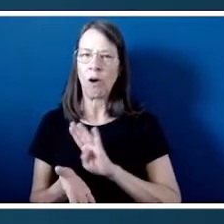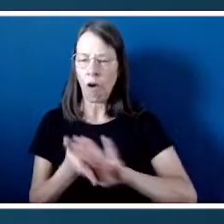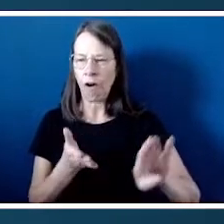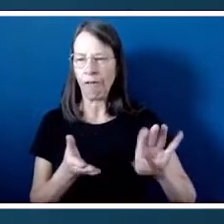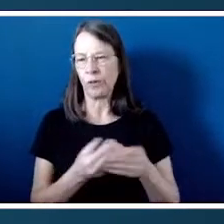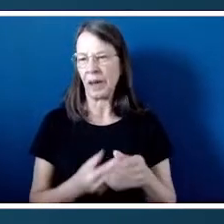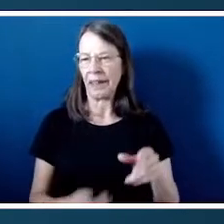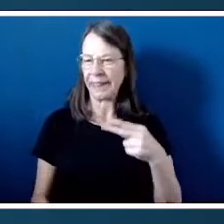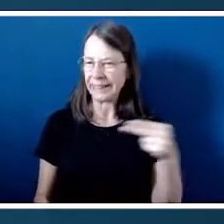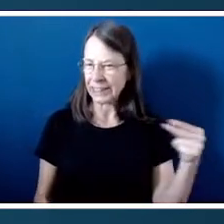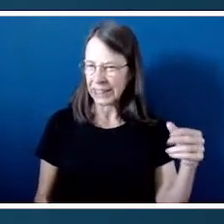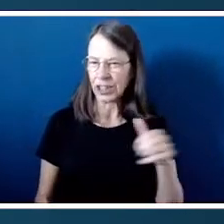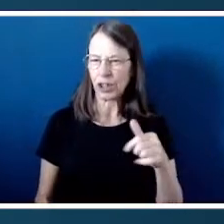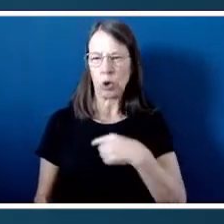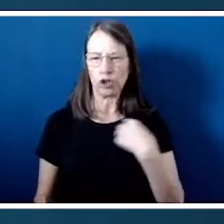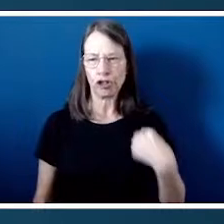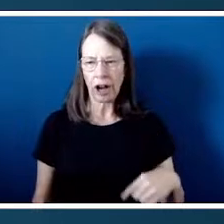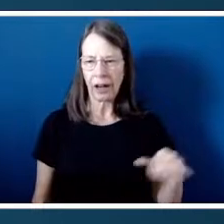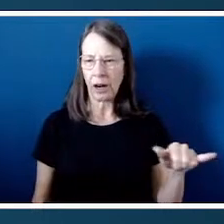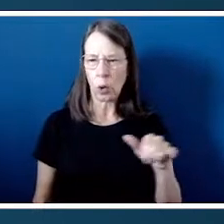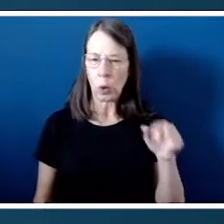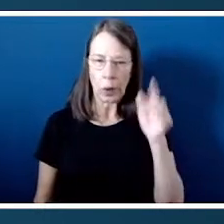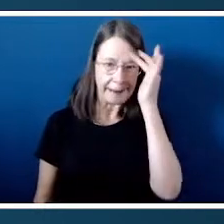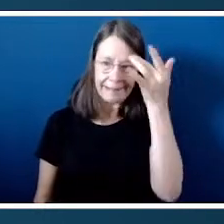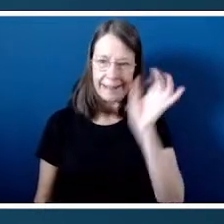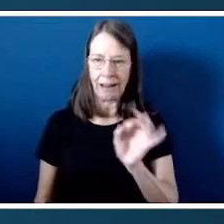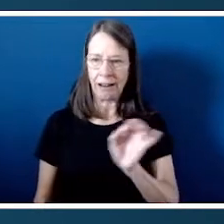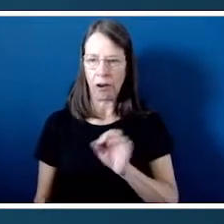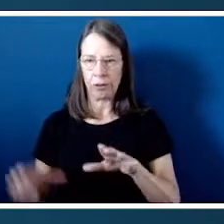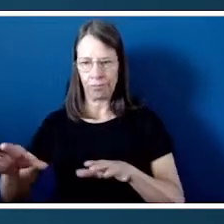And so our